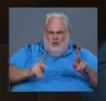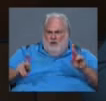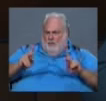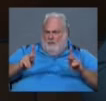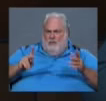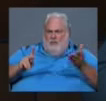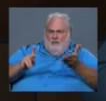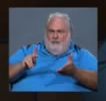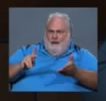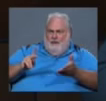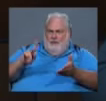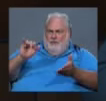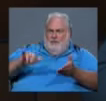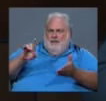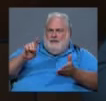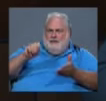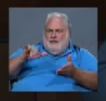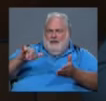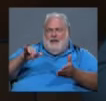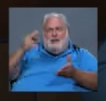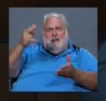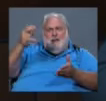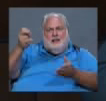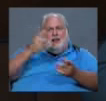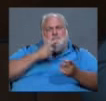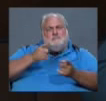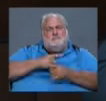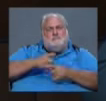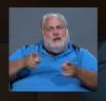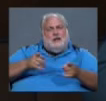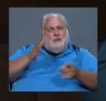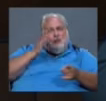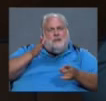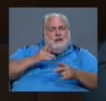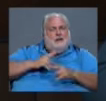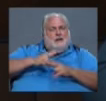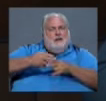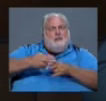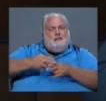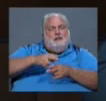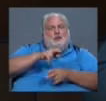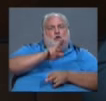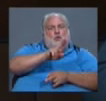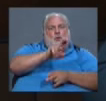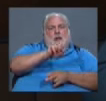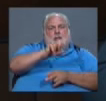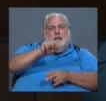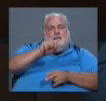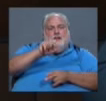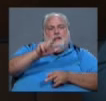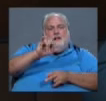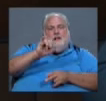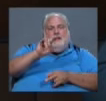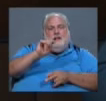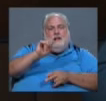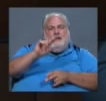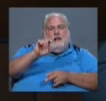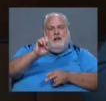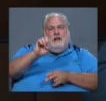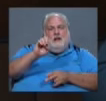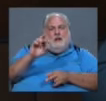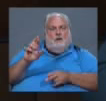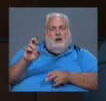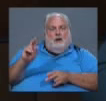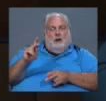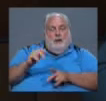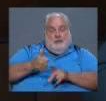you. And he announced that we were going to be naming it the USS Little Rock. Secretary Mabus had served